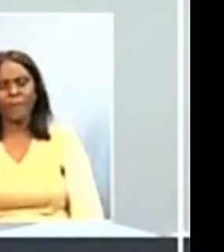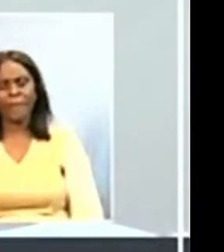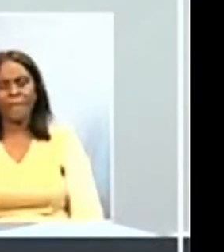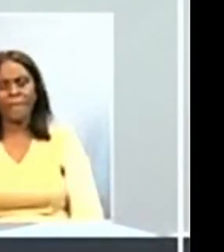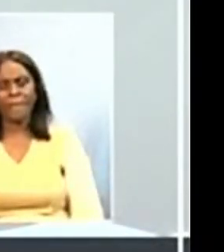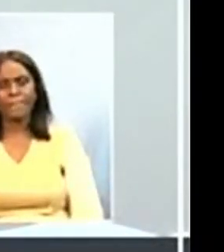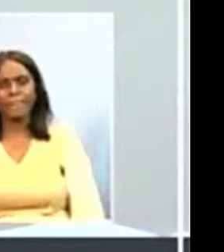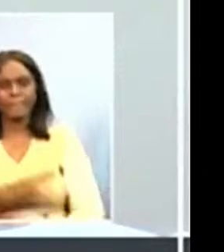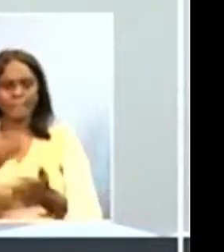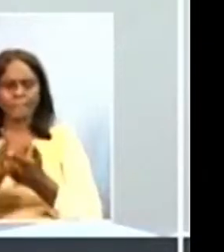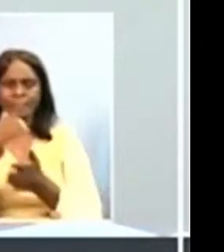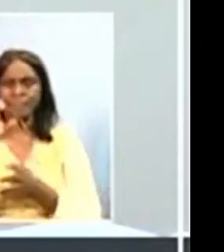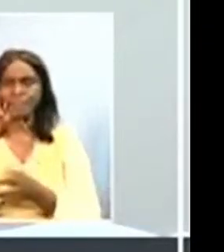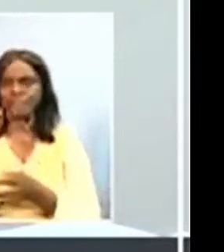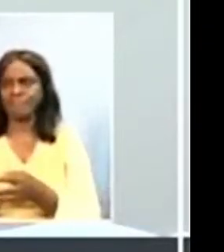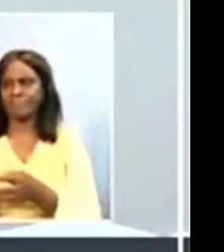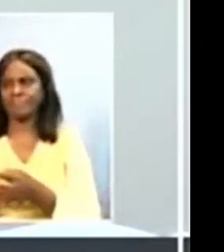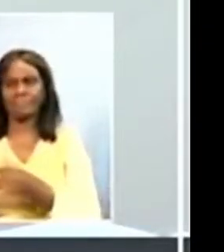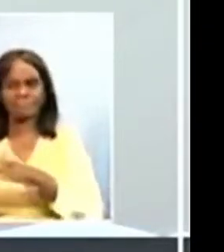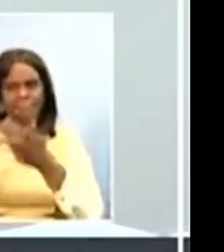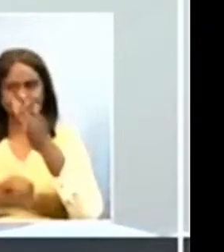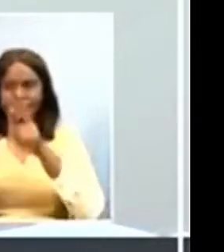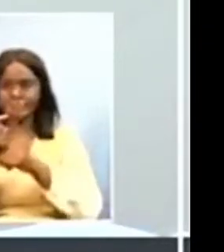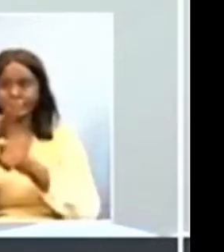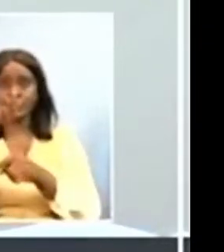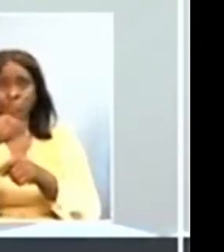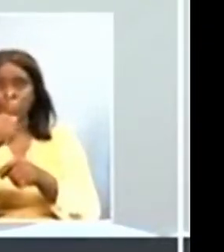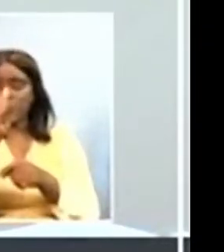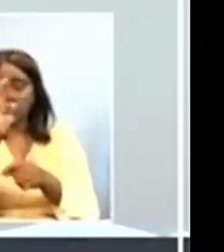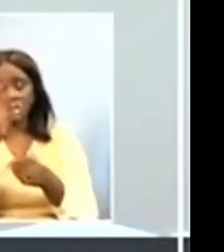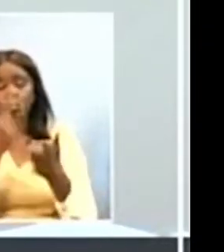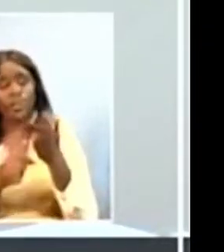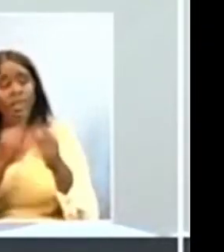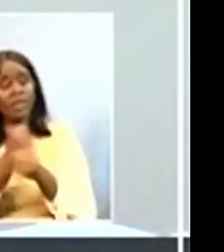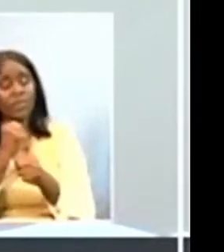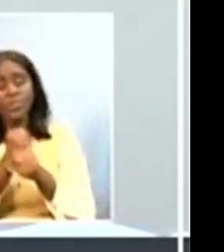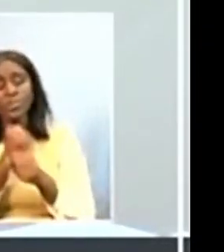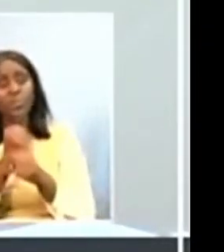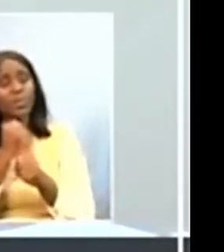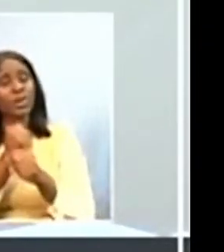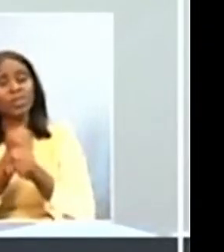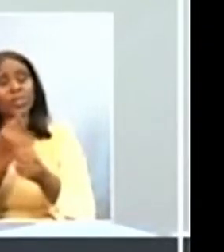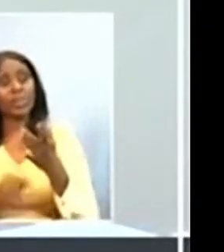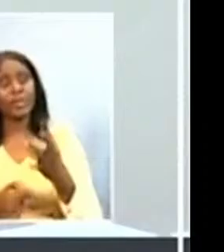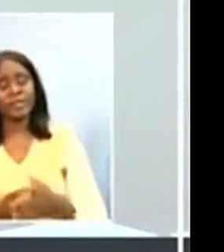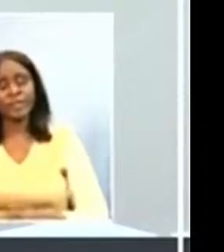Then the whole CDF will be taken away from you. What are you going to be doing?